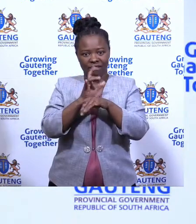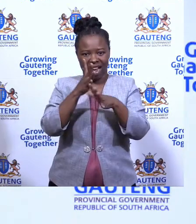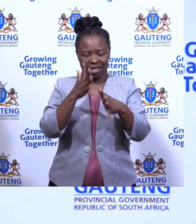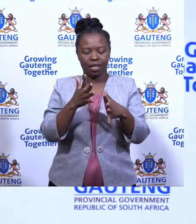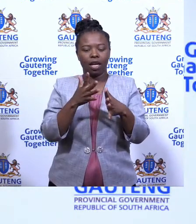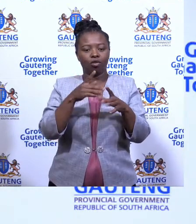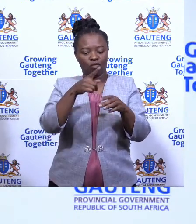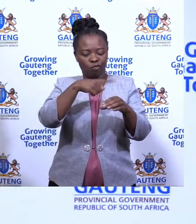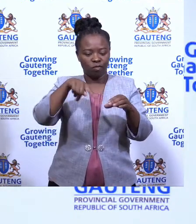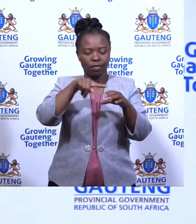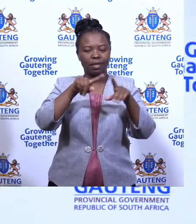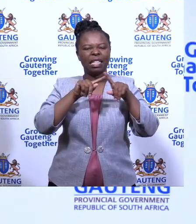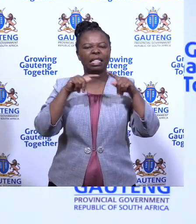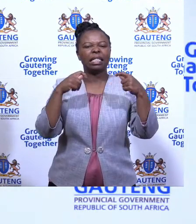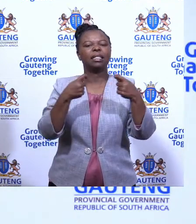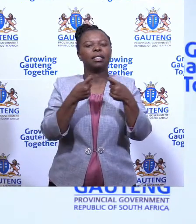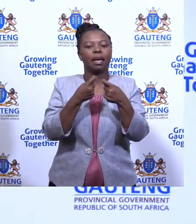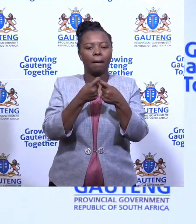team of